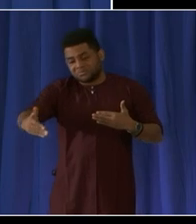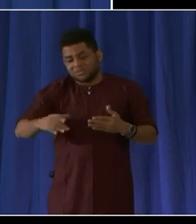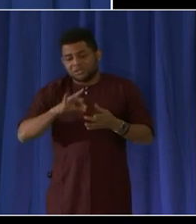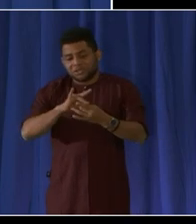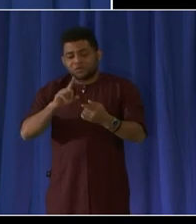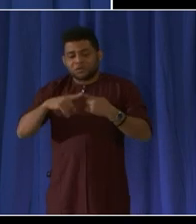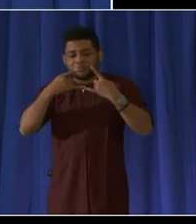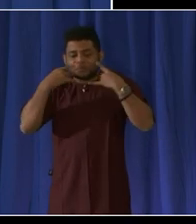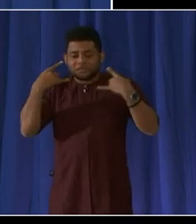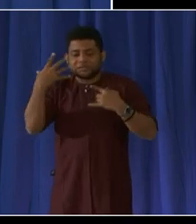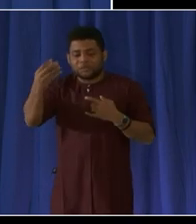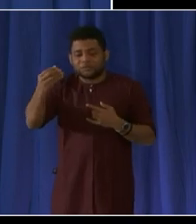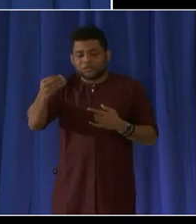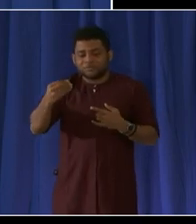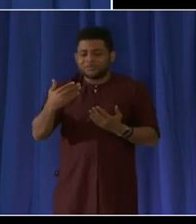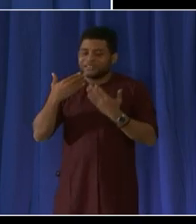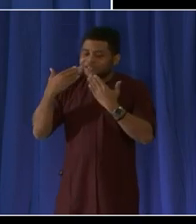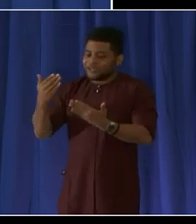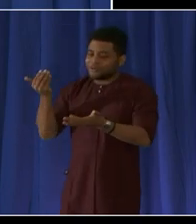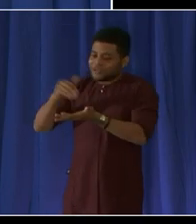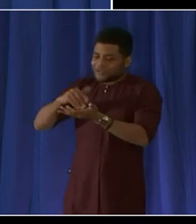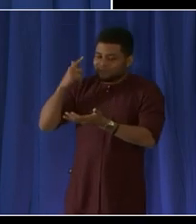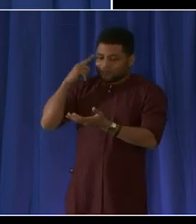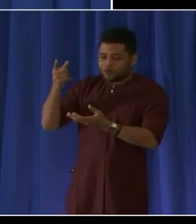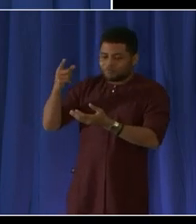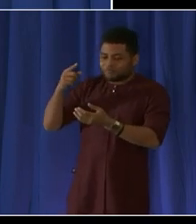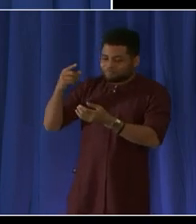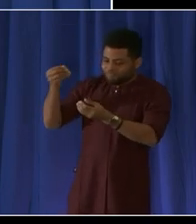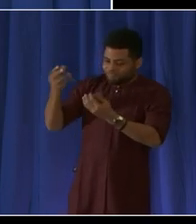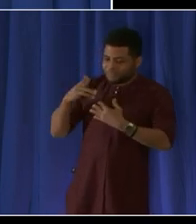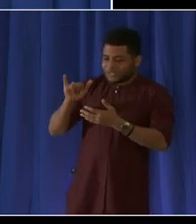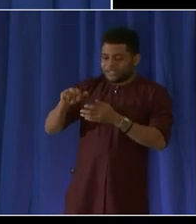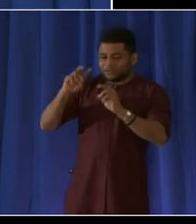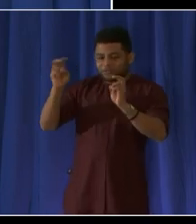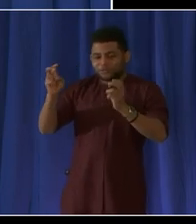as relates to masking outdoors. But thank you again for raising this topic up.